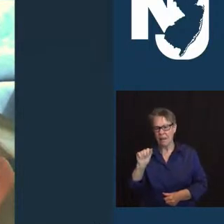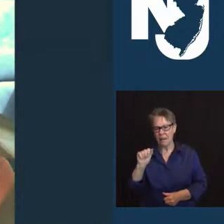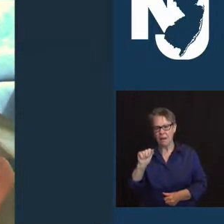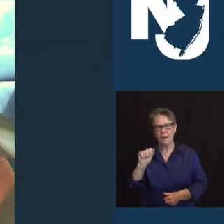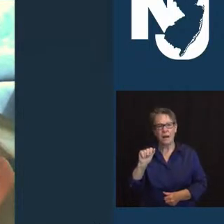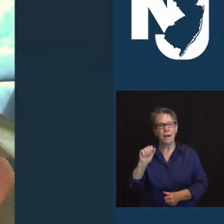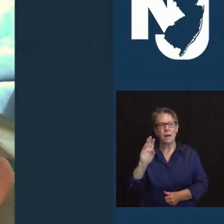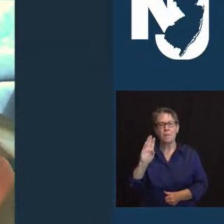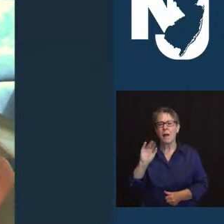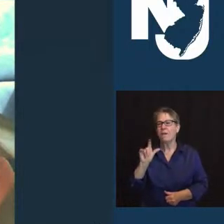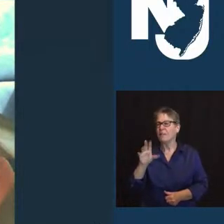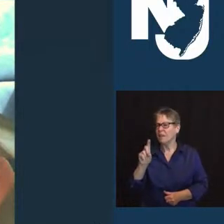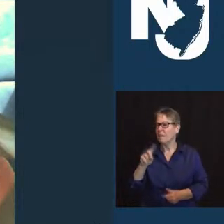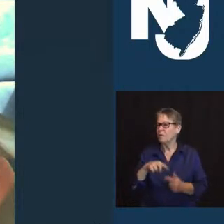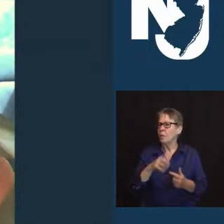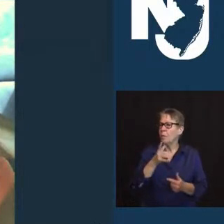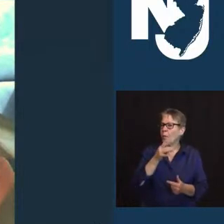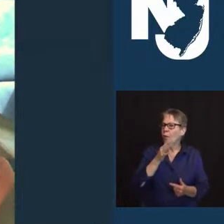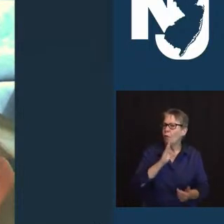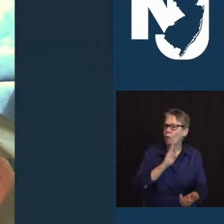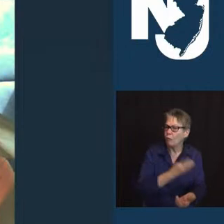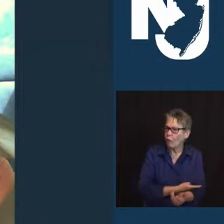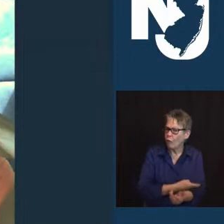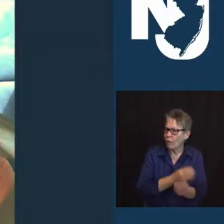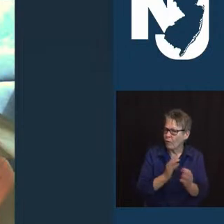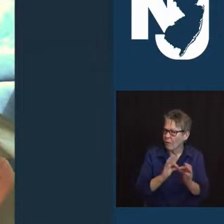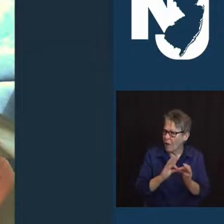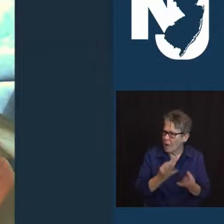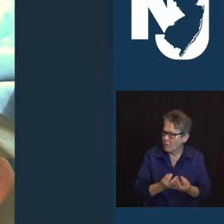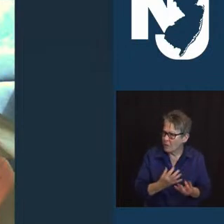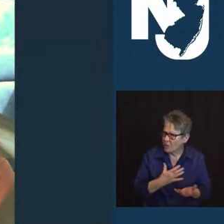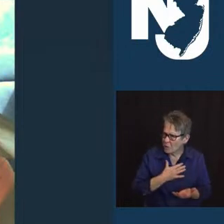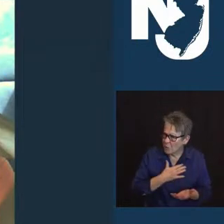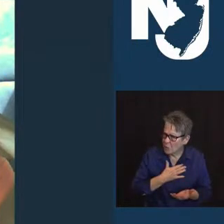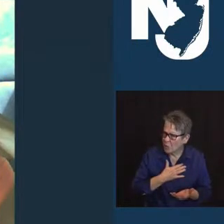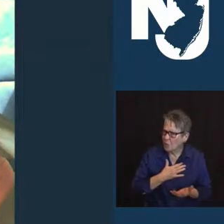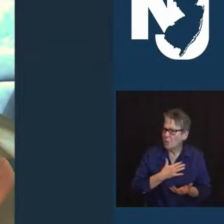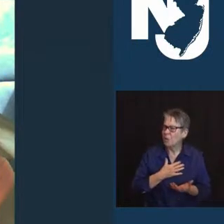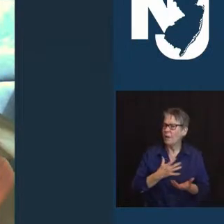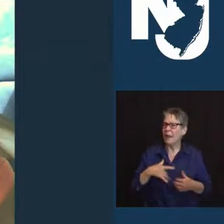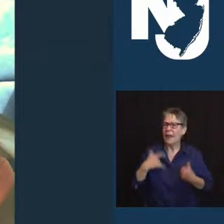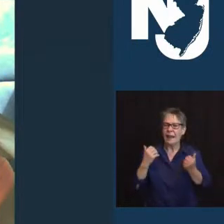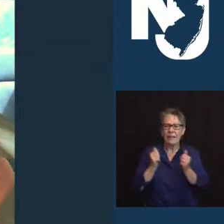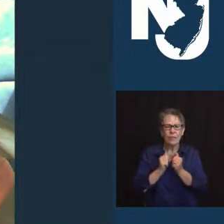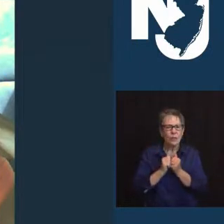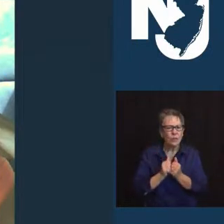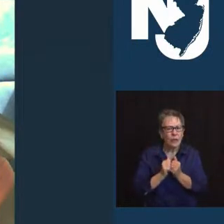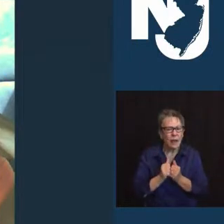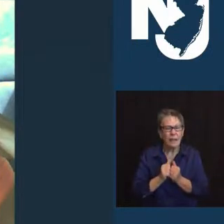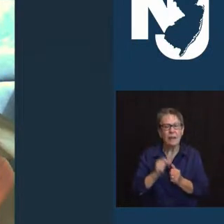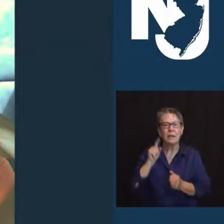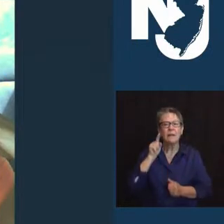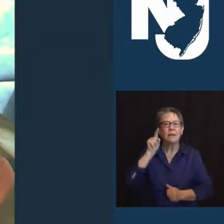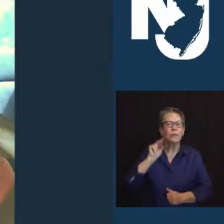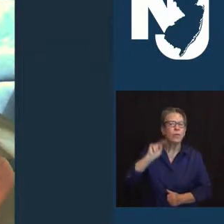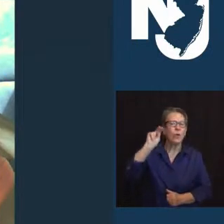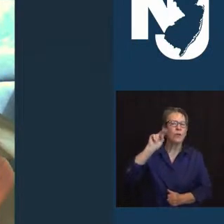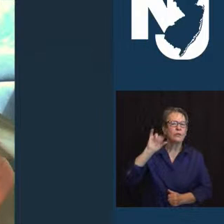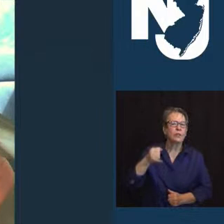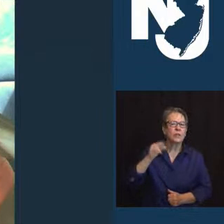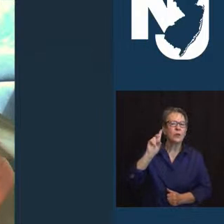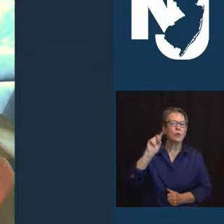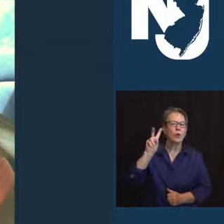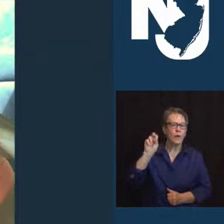Byfield. They were mother and daughter and lived together in Dover in Morris County. They passed away within 2 weeks of each